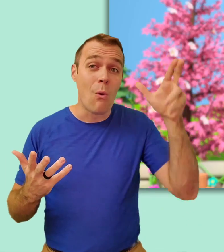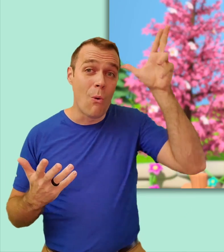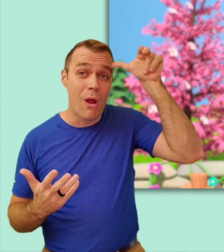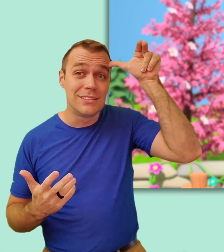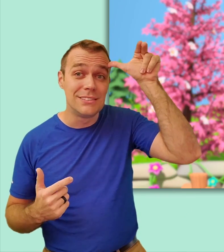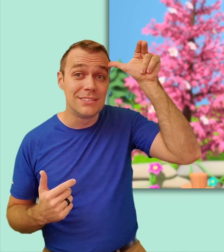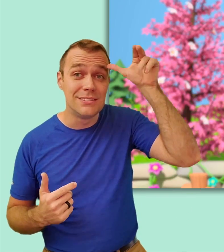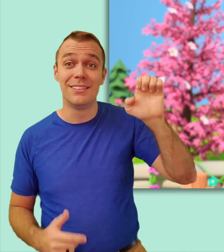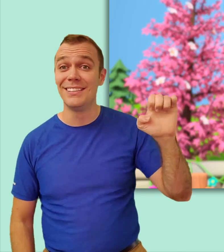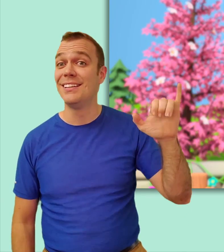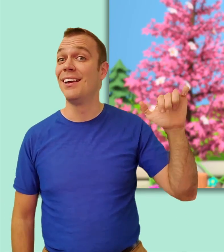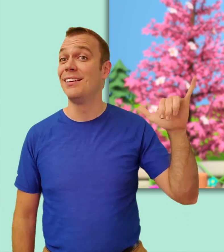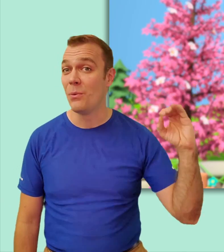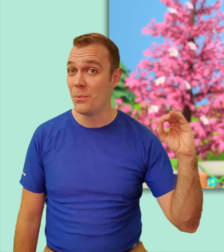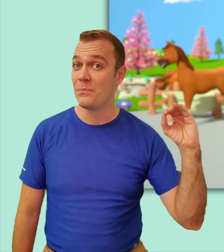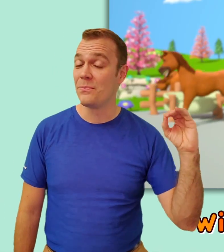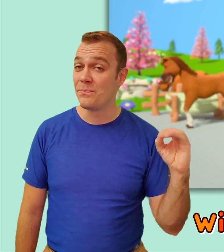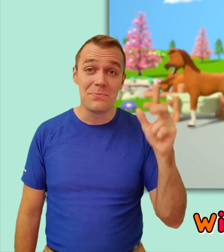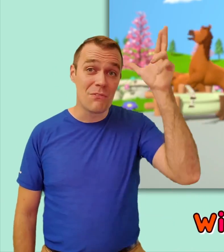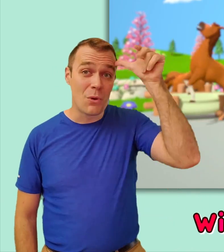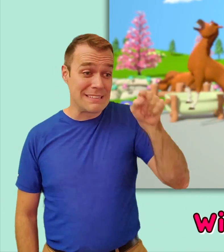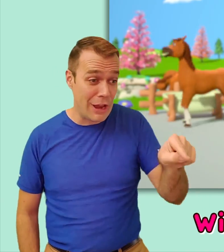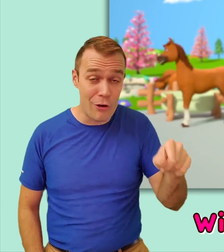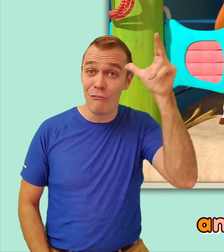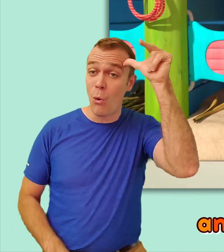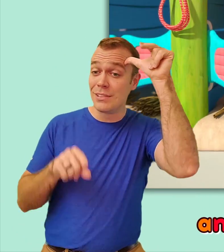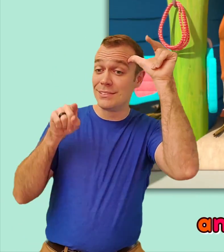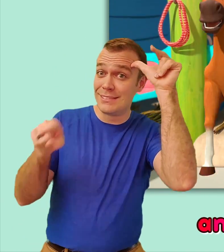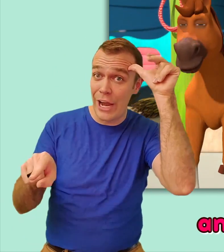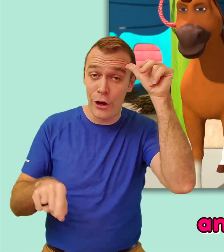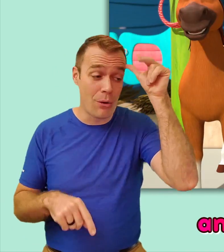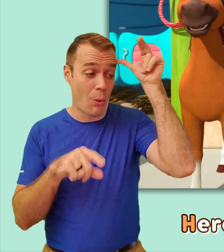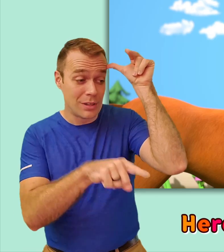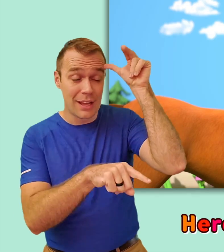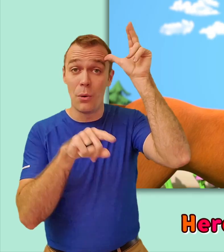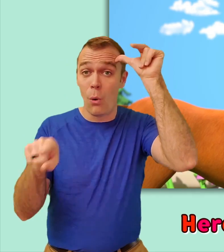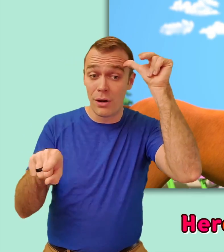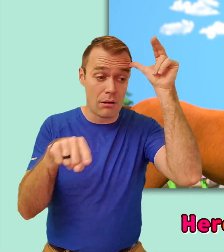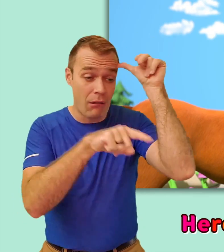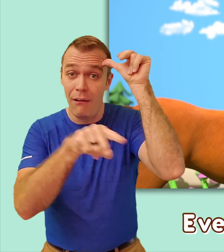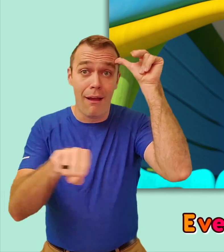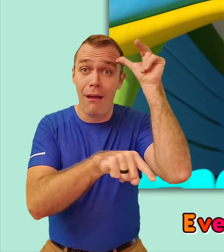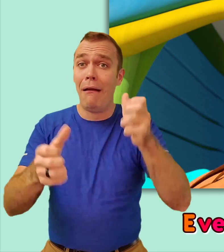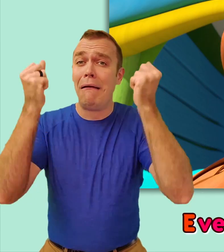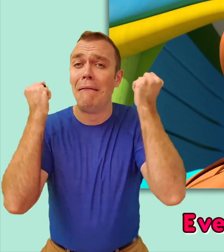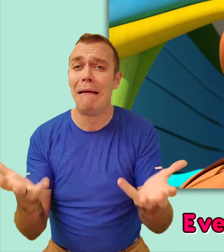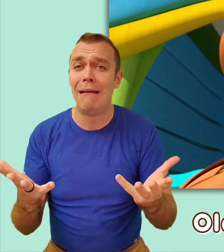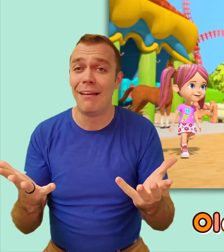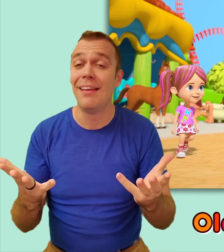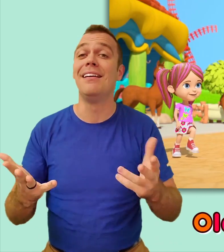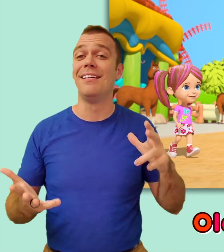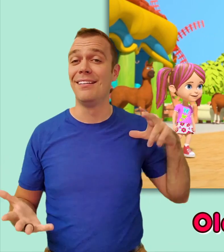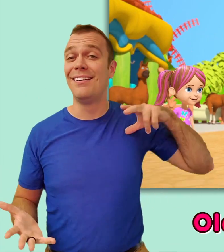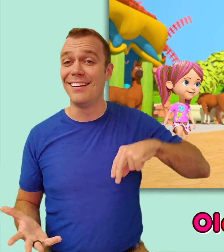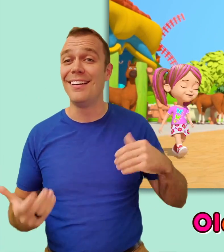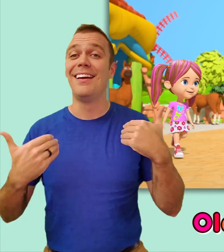horse, E-I-E-I-O. With a neigh-neigh here and a neigh-neigh there, here a neigh, there a neigh, everywhere a neigh-neigh.